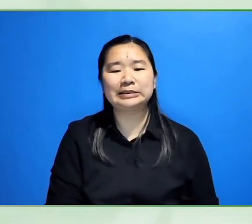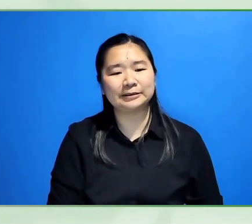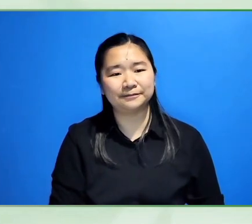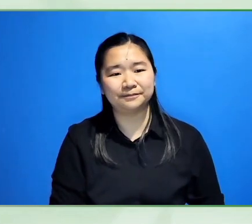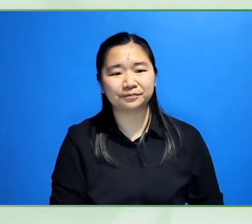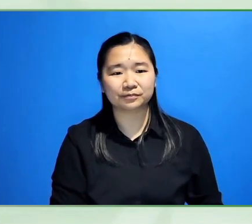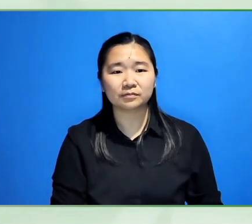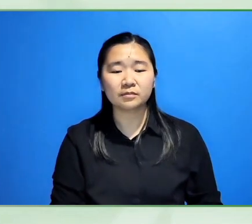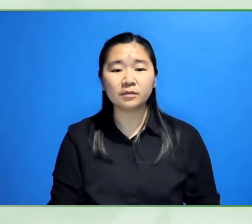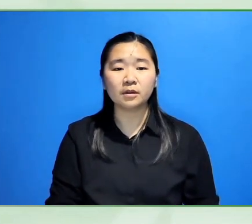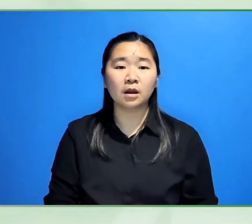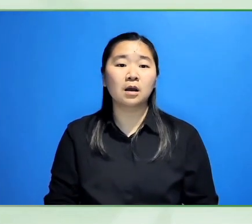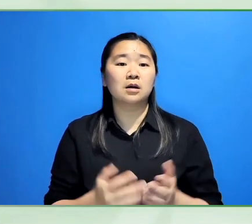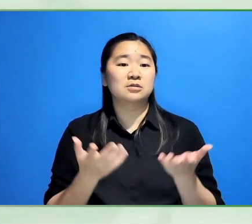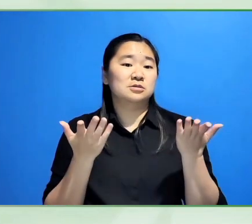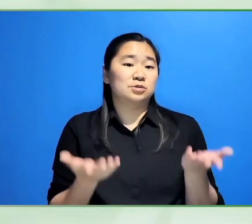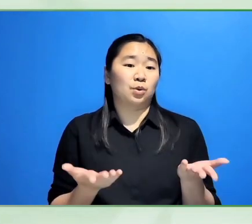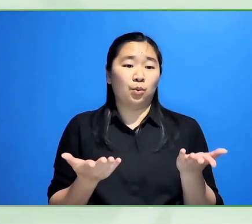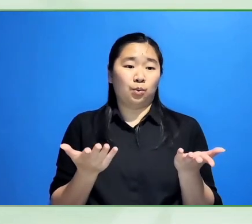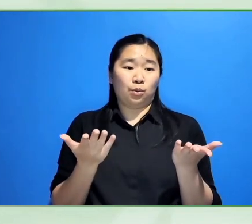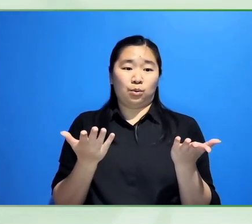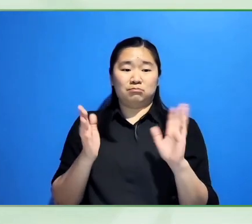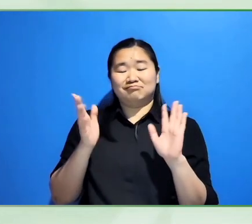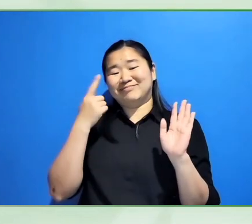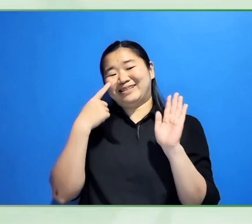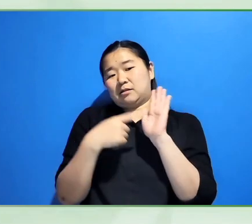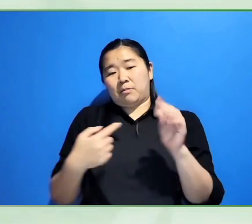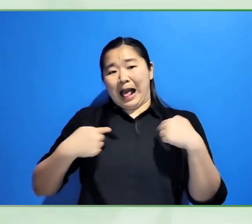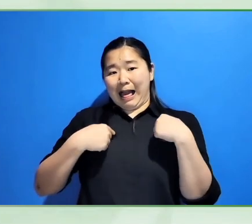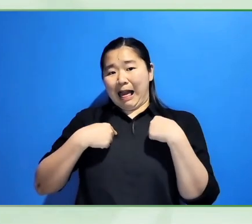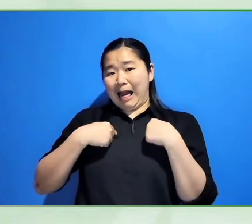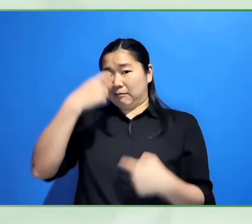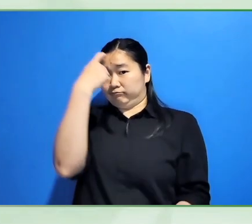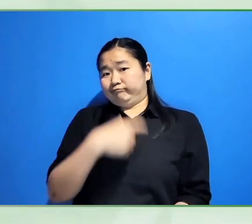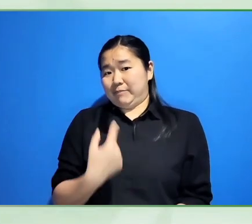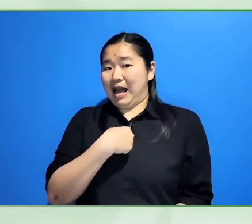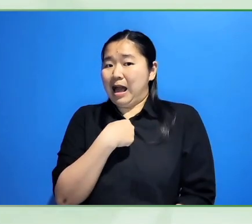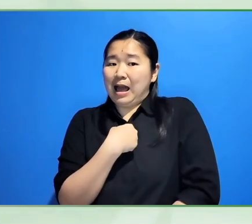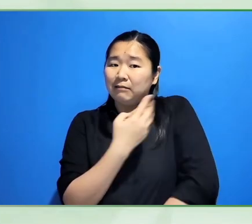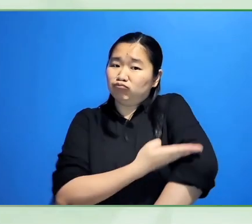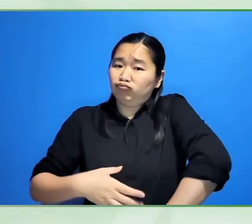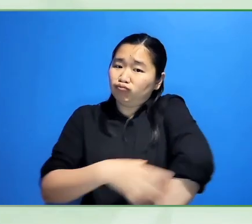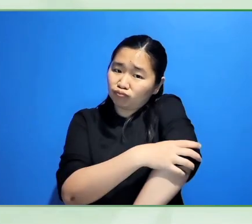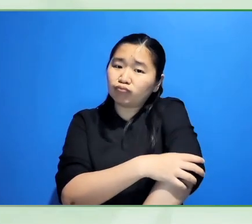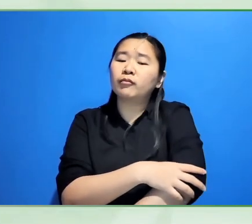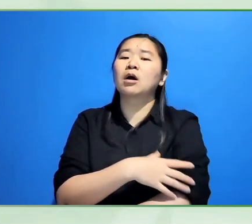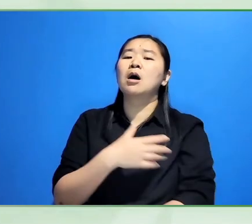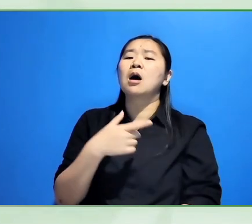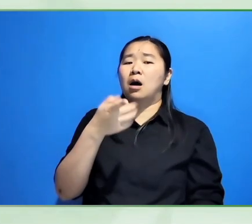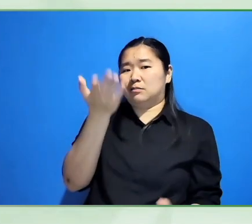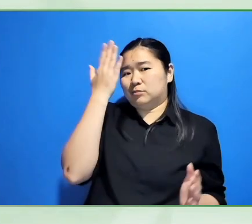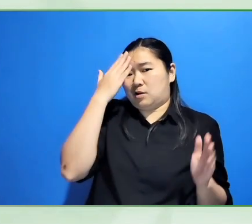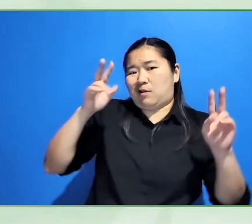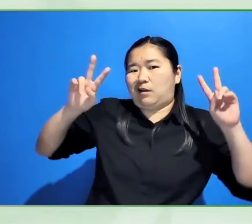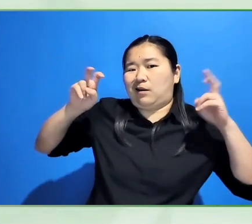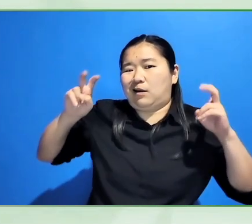the company. I can't give it to my friend who's an amputee. It literally retains no more value, but we know the